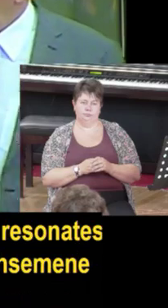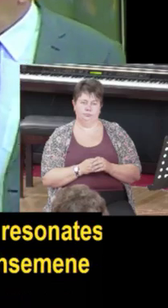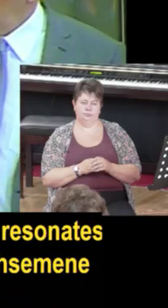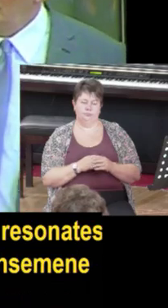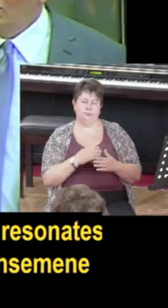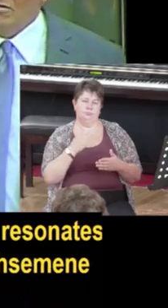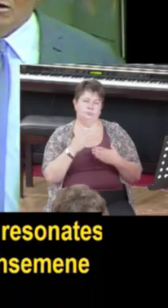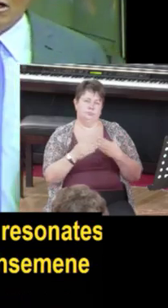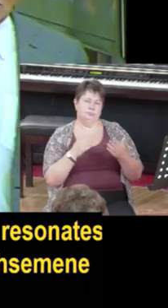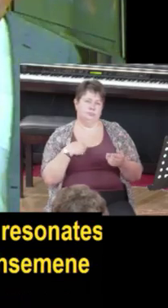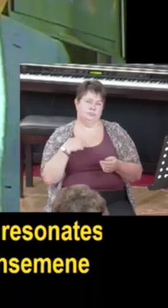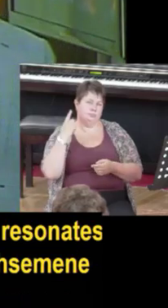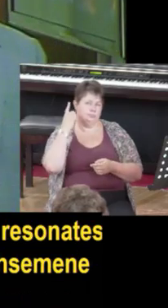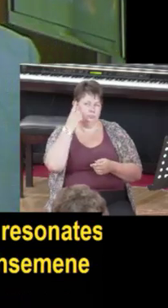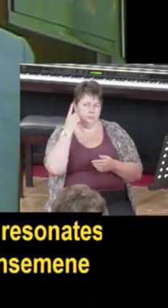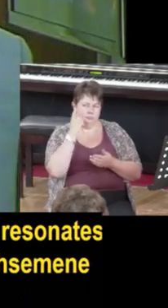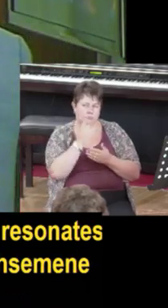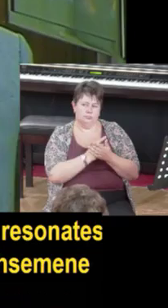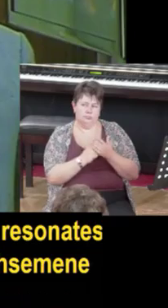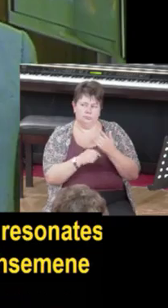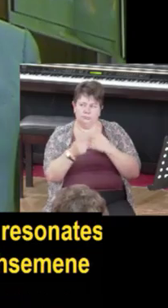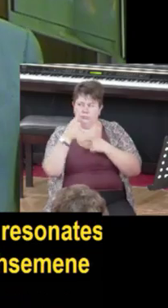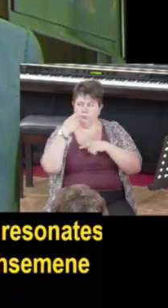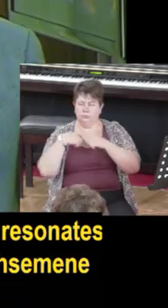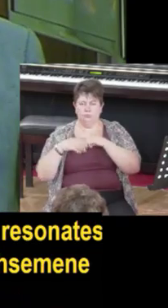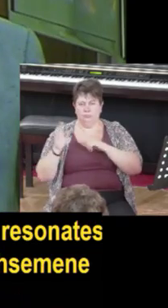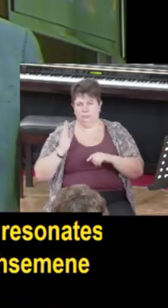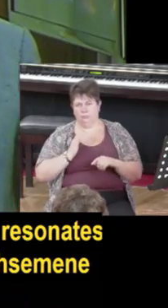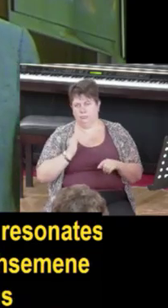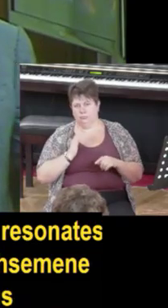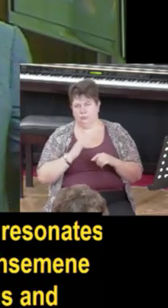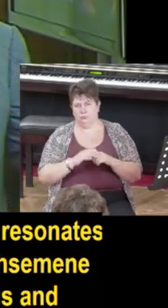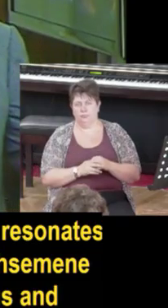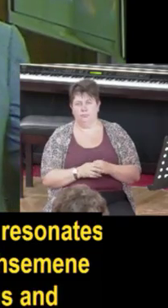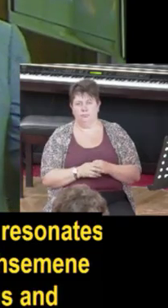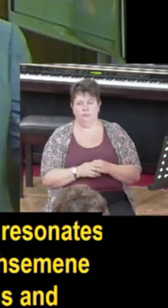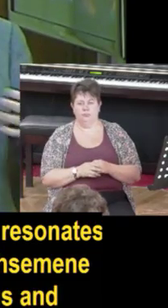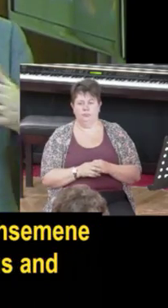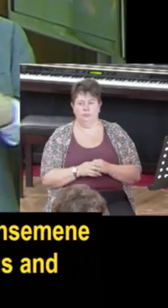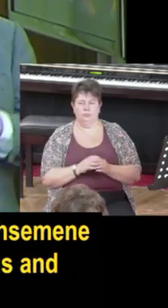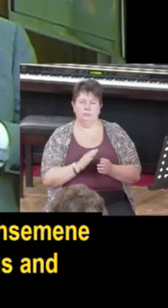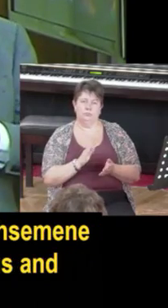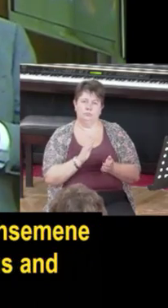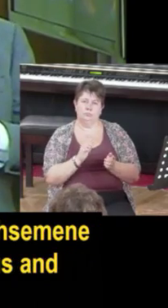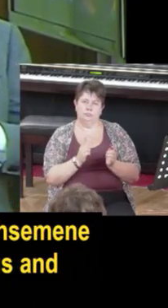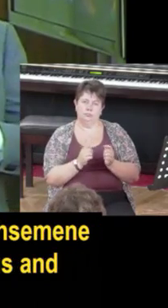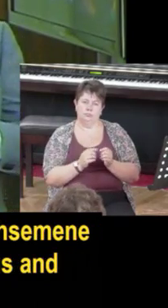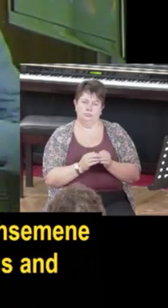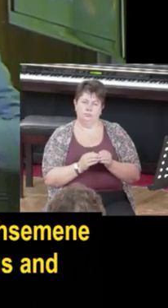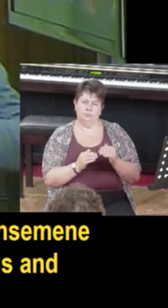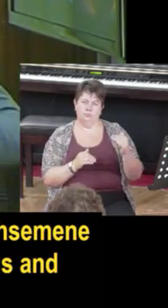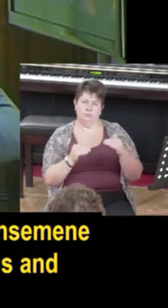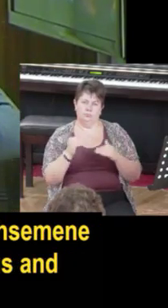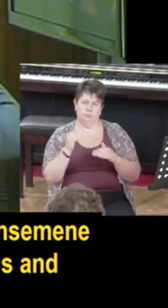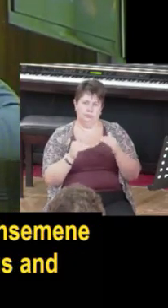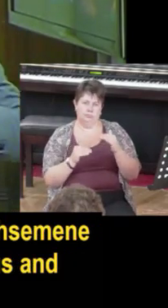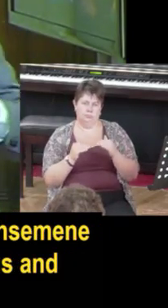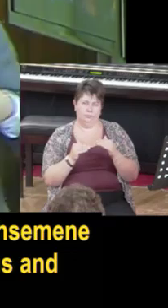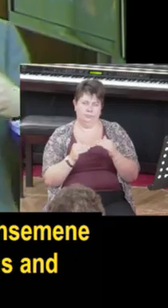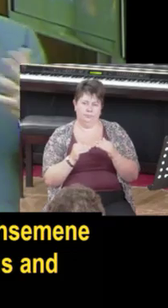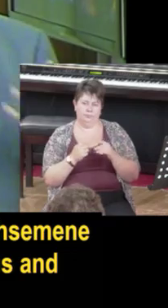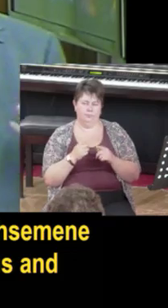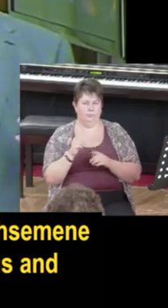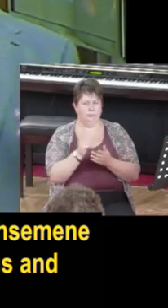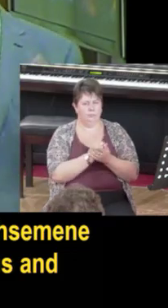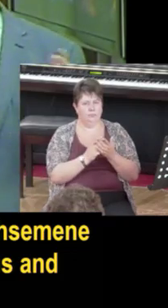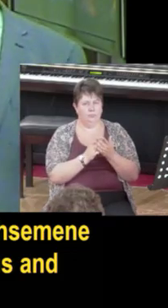But the story that we thought about last week, if you were here on Sunday morning with us, contrasts nicely with that. It was of, do you remember, the